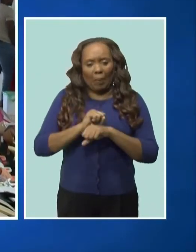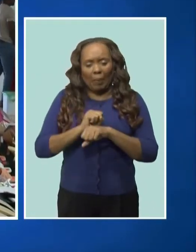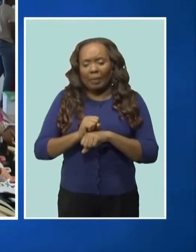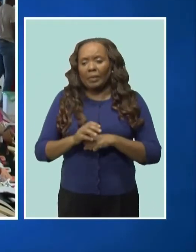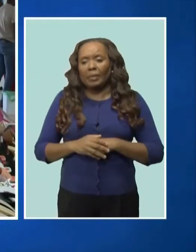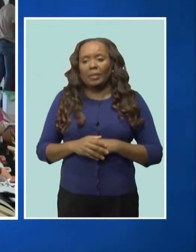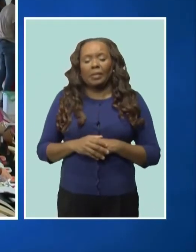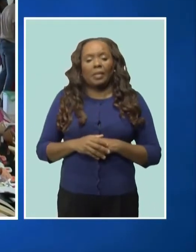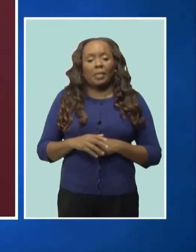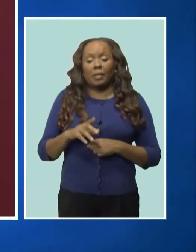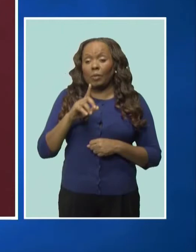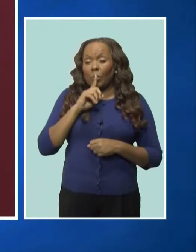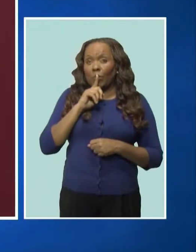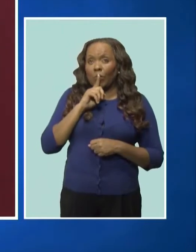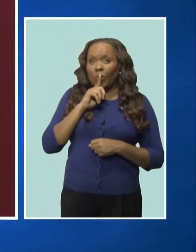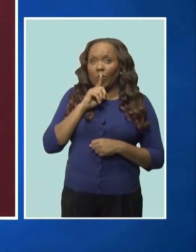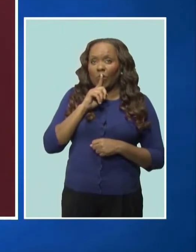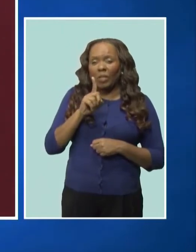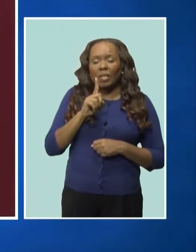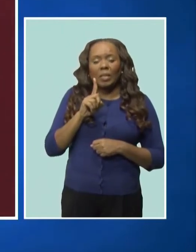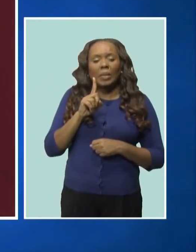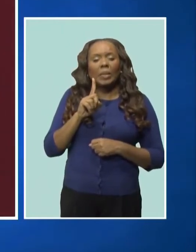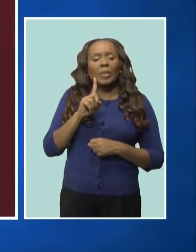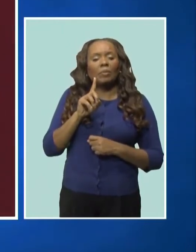are very